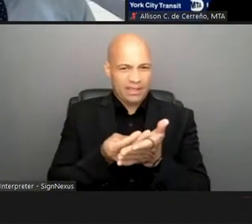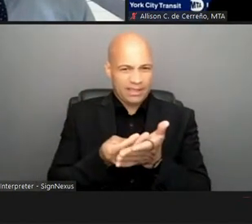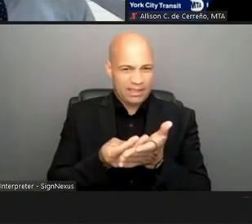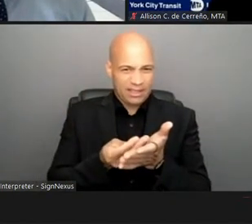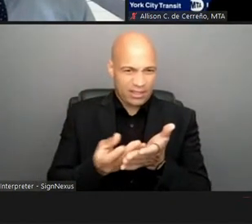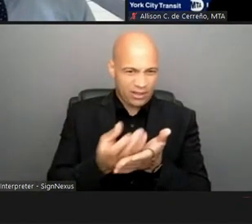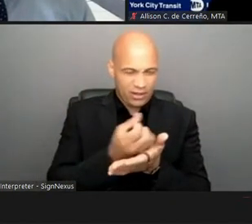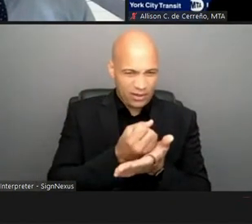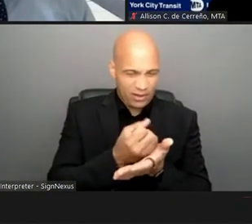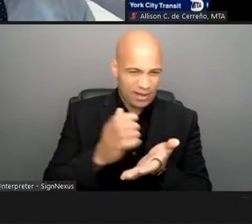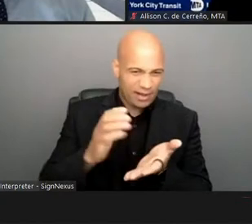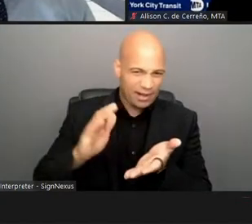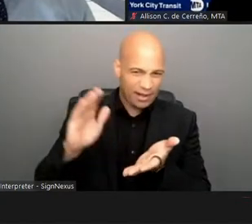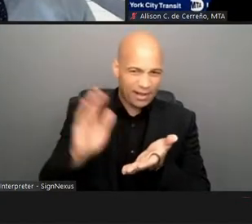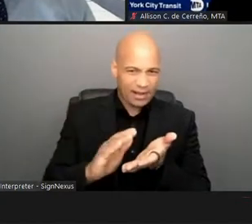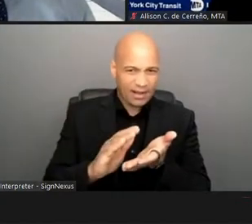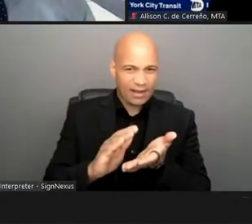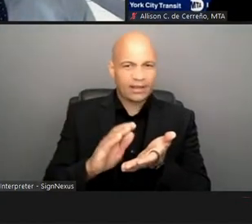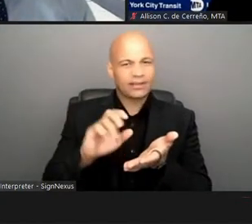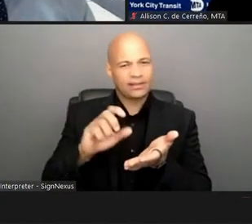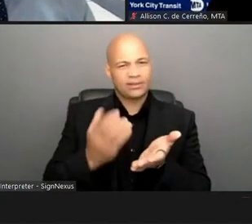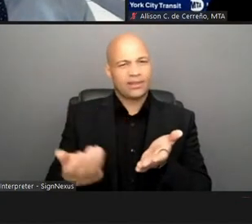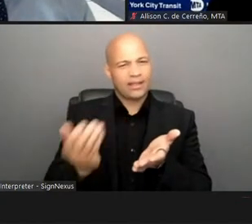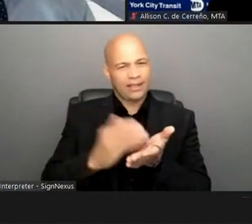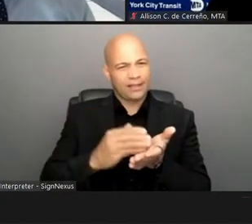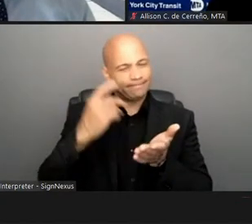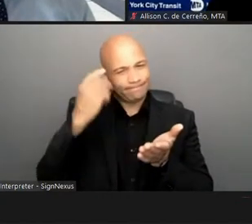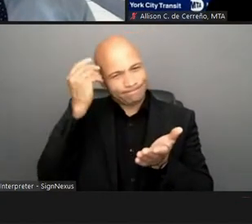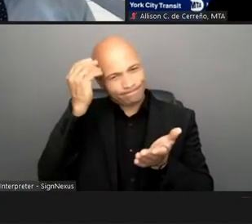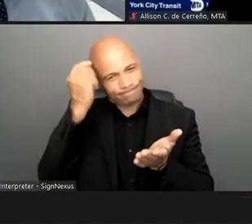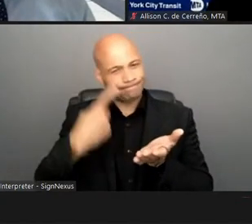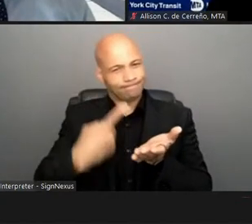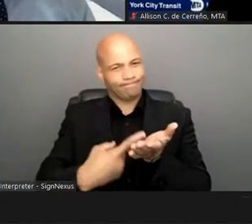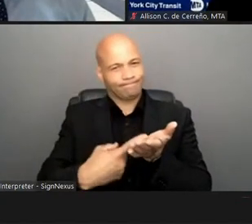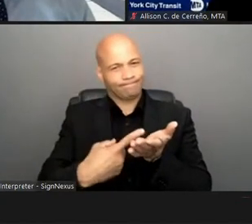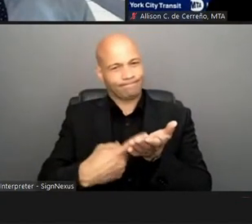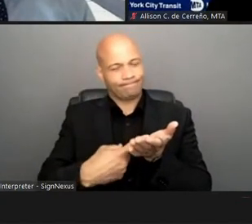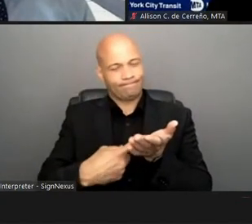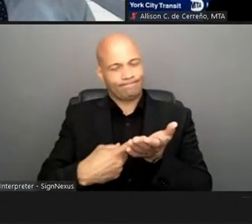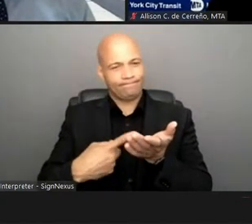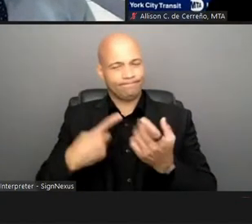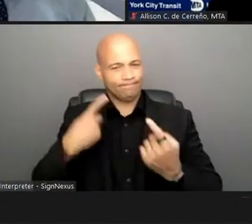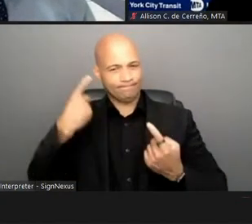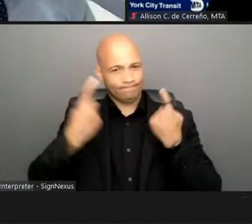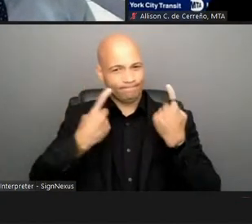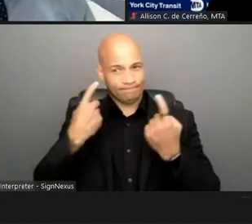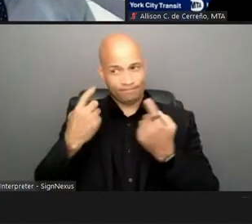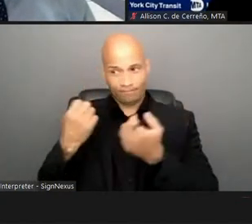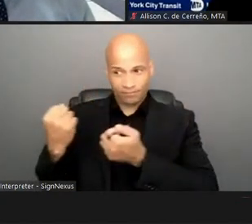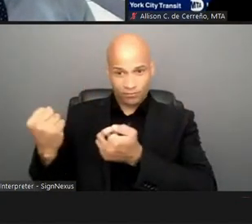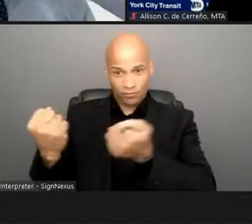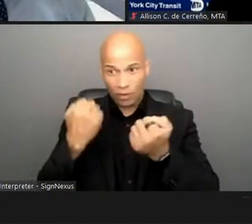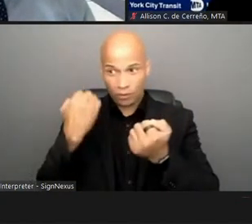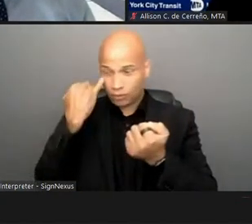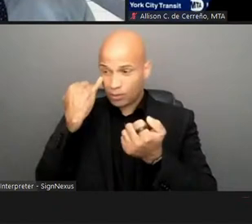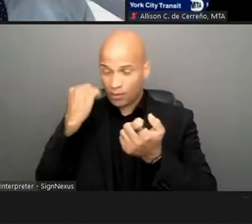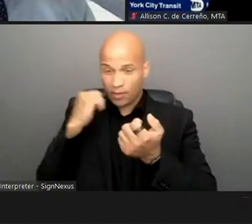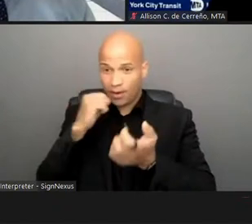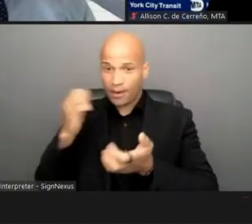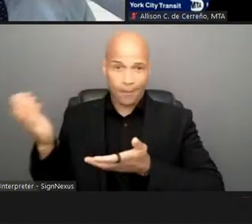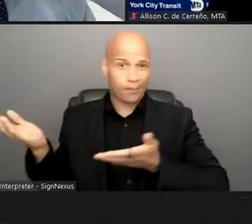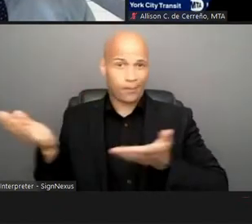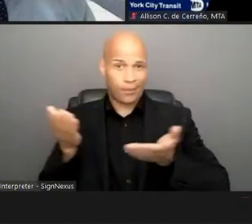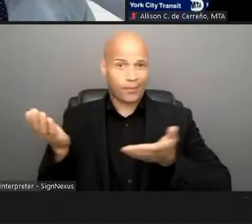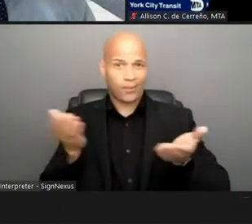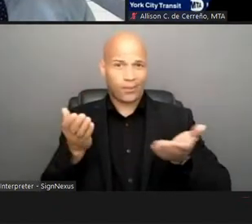um we need for you to reconsider if the drivers are not bringing the people as we have always